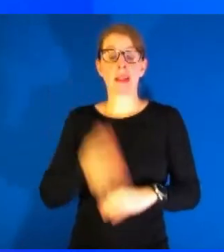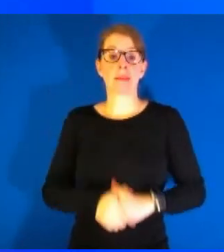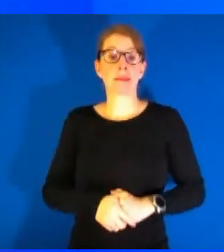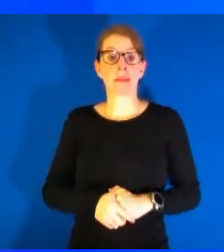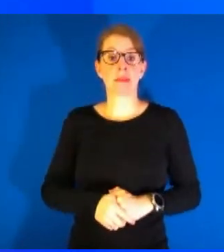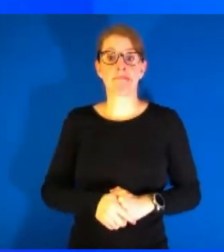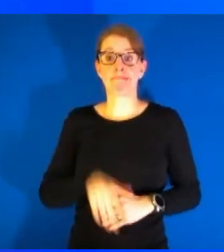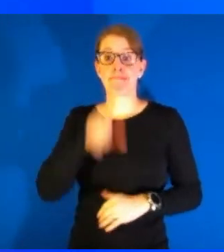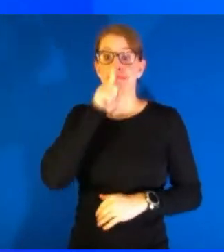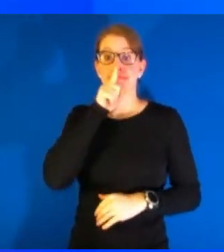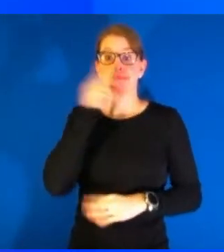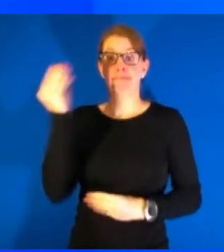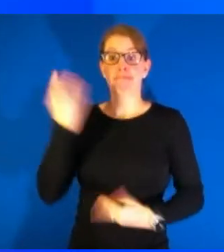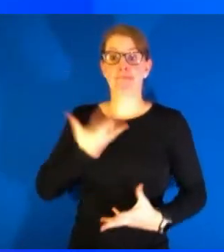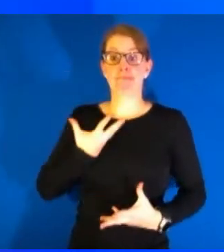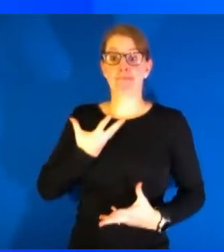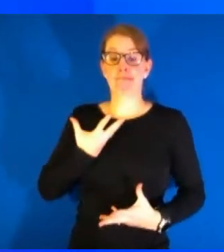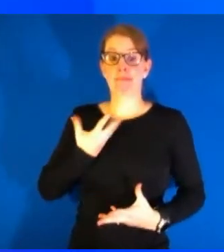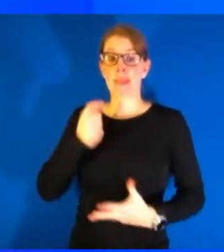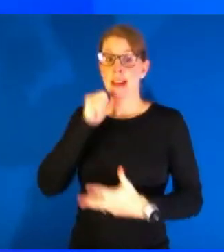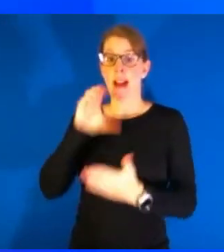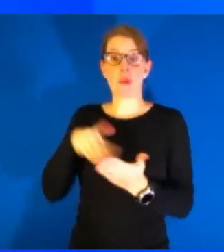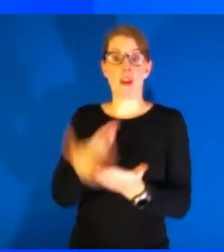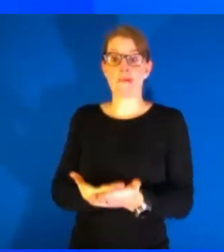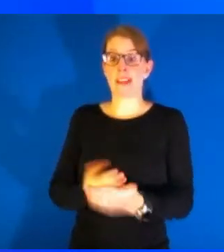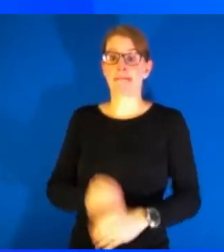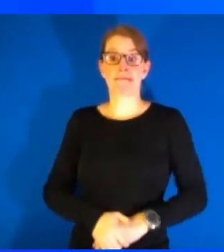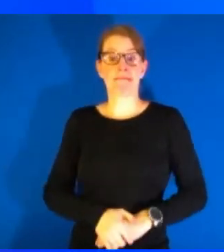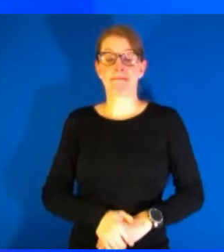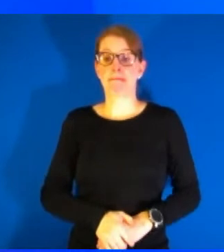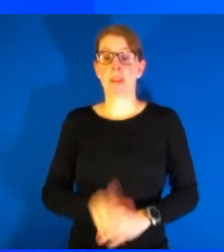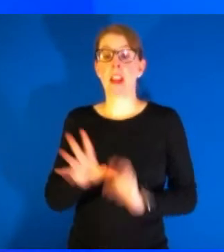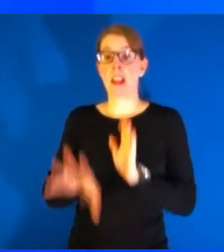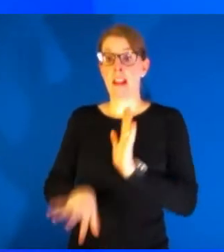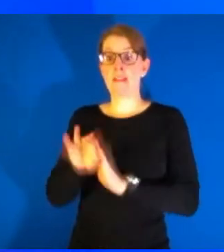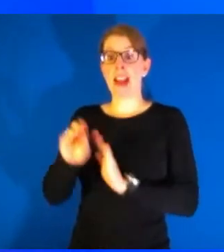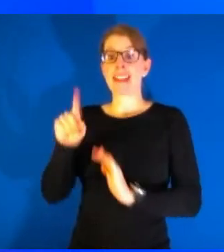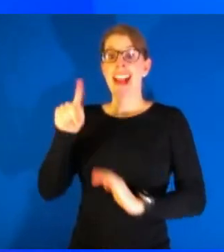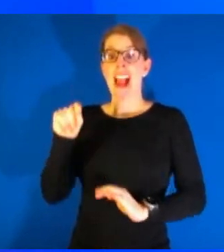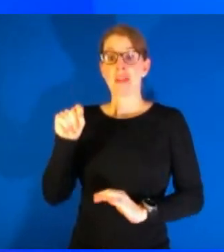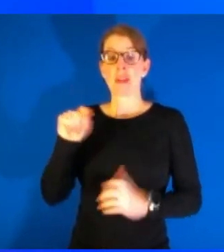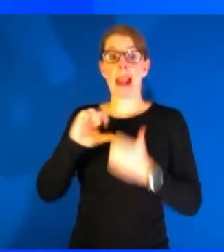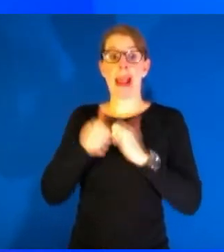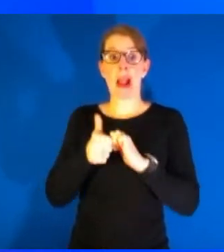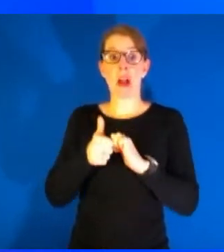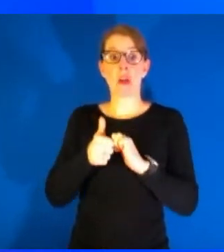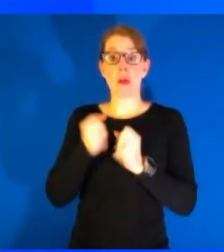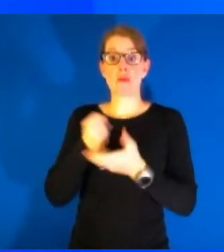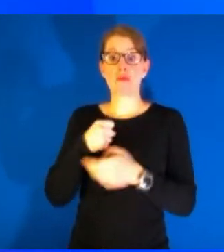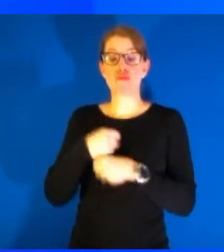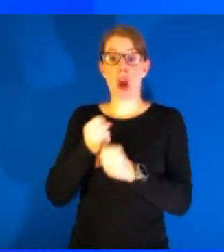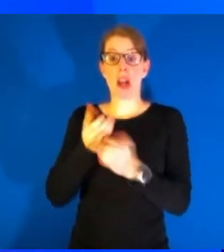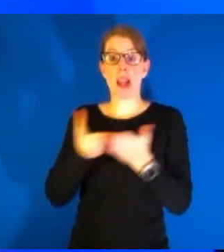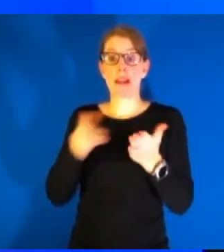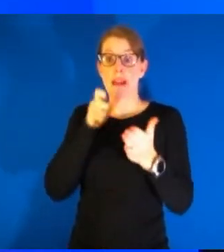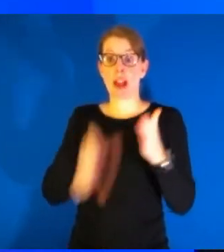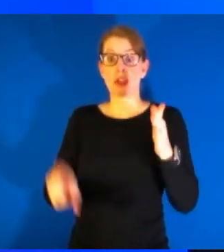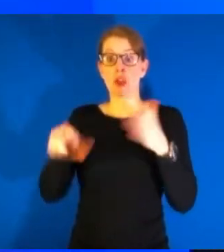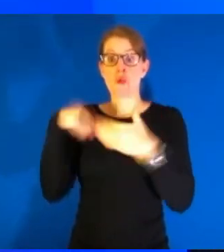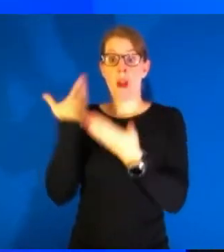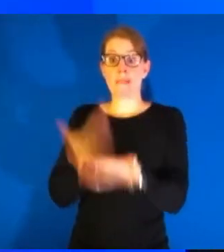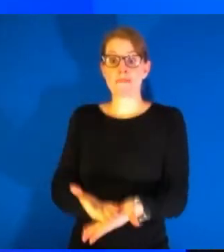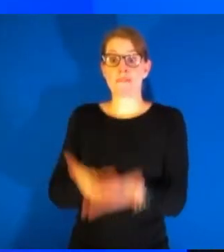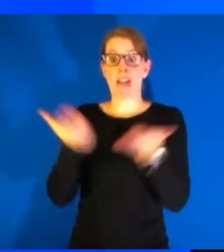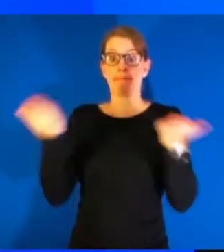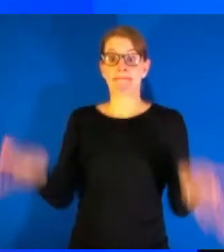told that they weren't coming. Right. We found out by a lack of product. Right. that